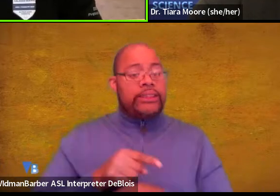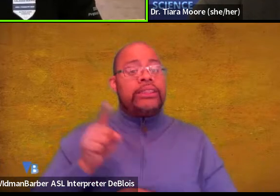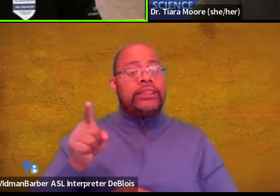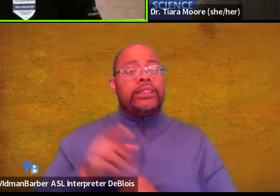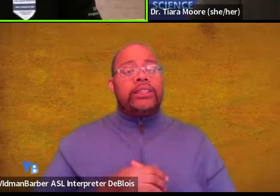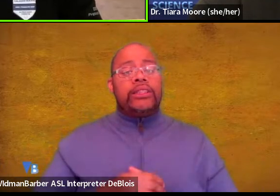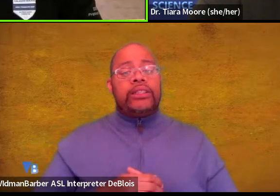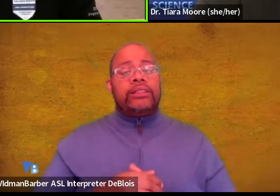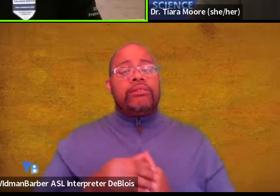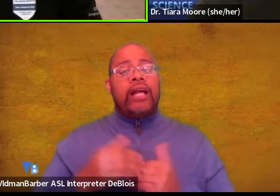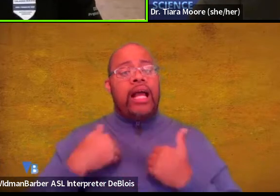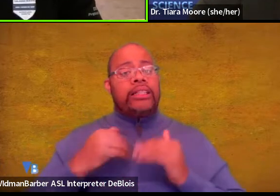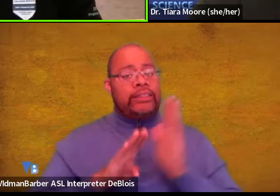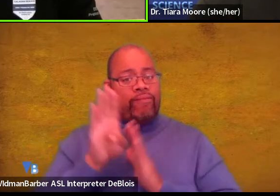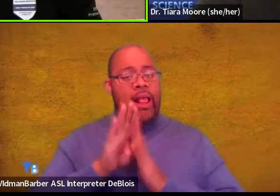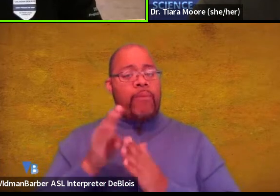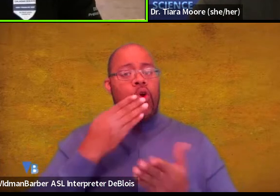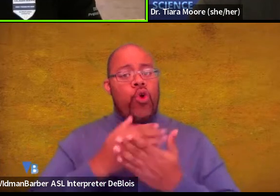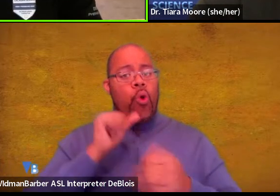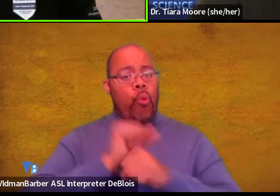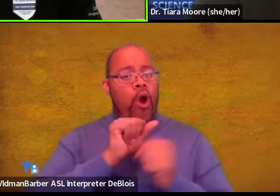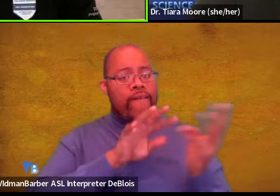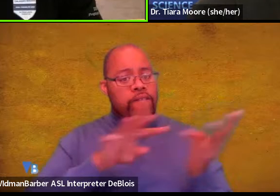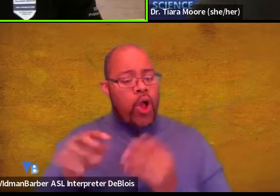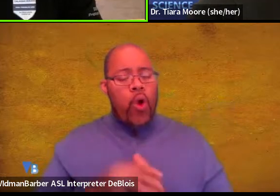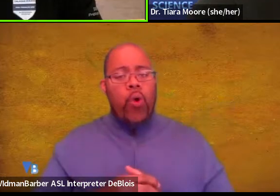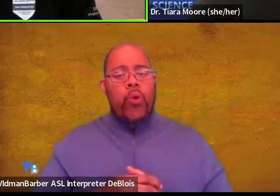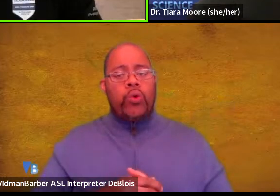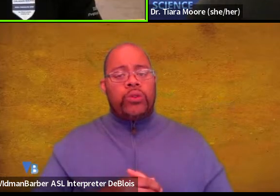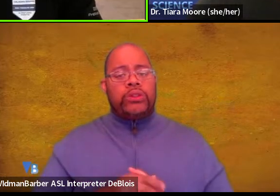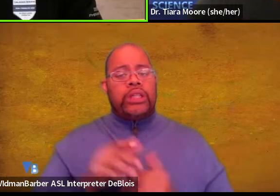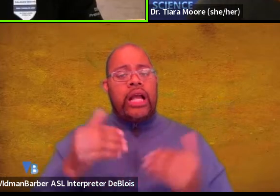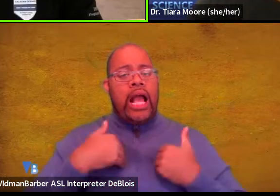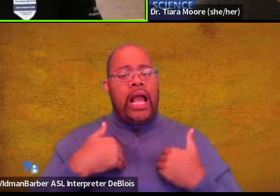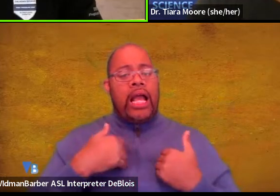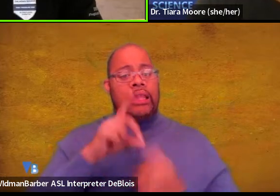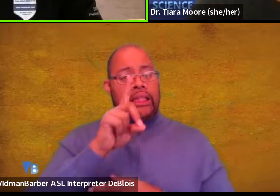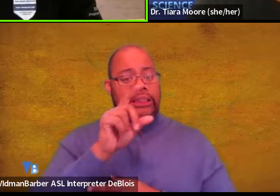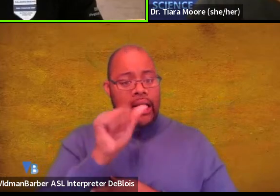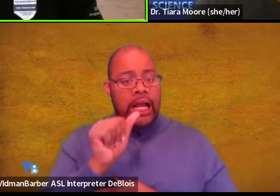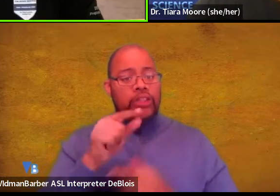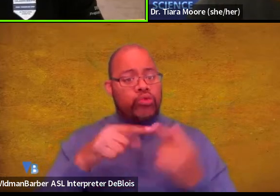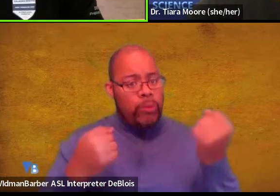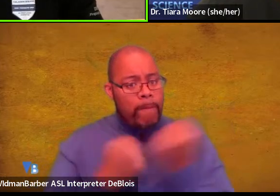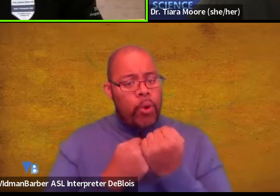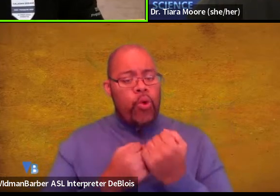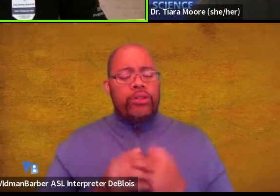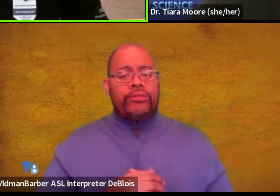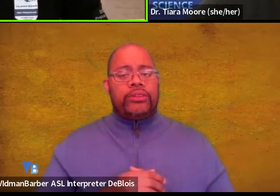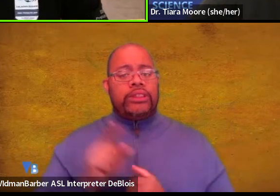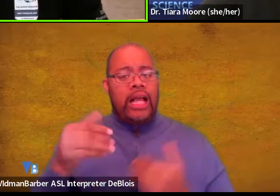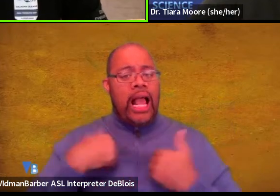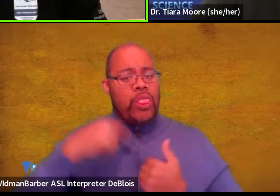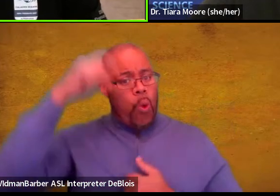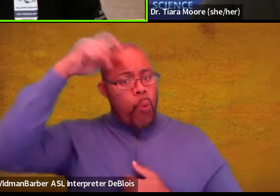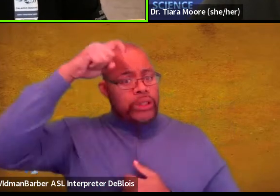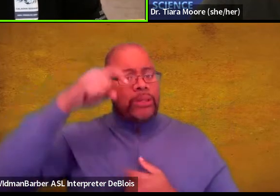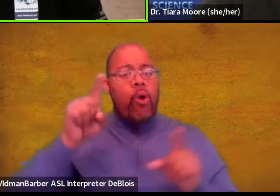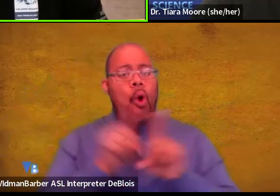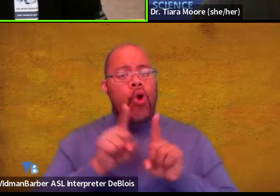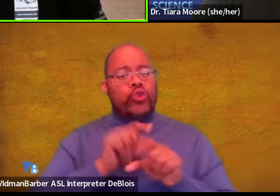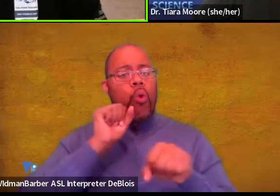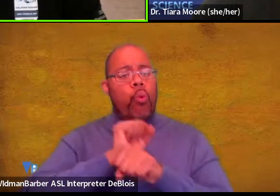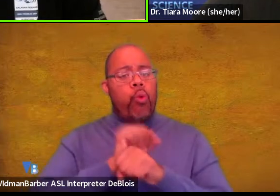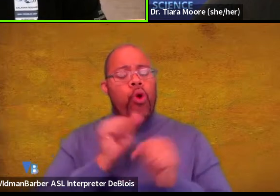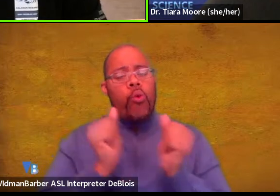She had developed a good workflow. She had the data to back it up. She had the wisdom to also